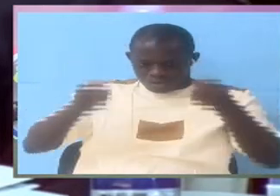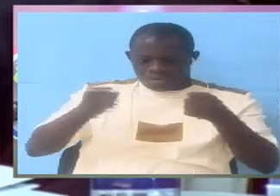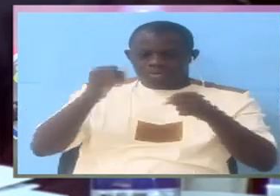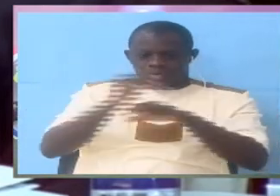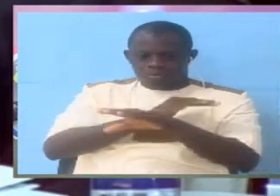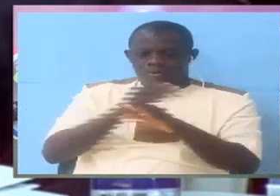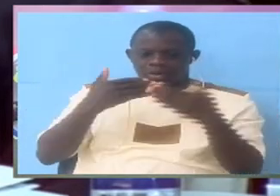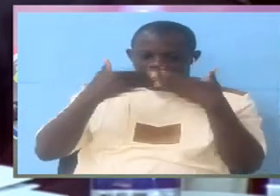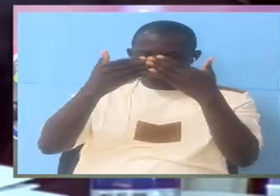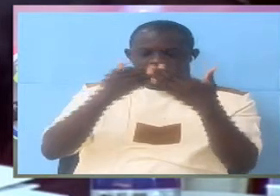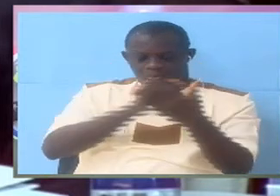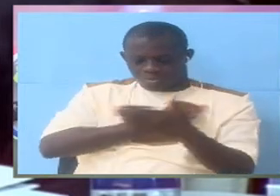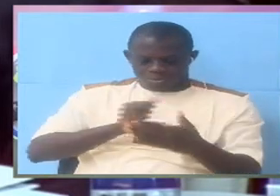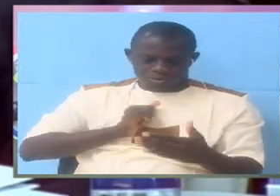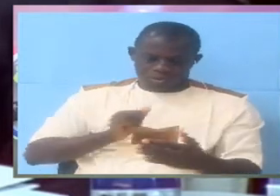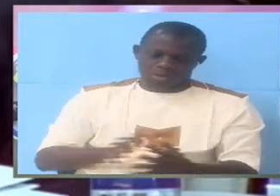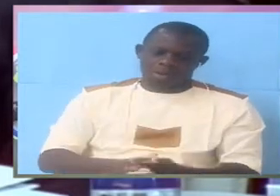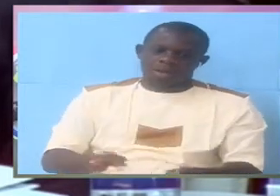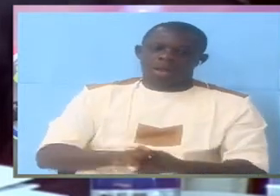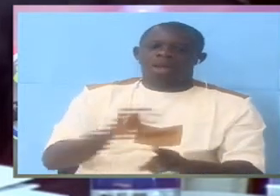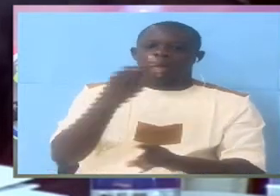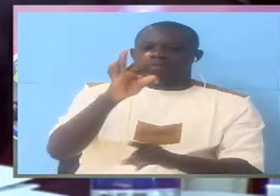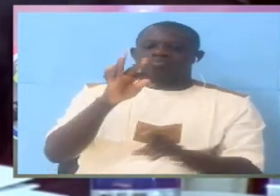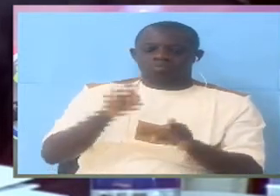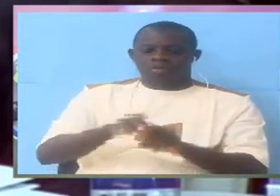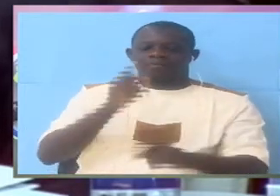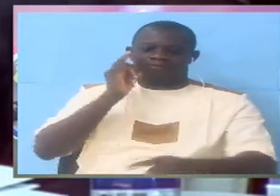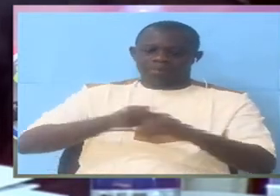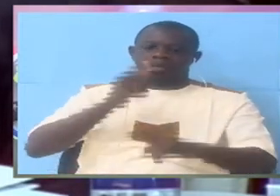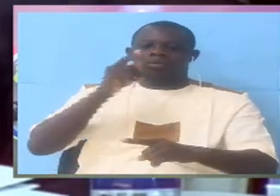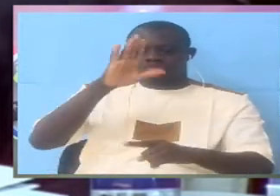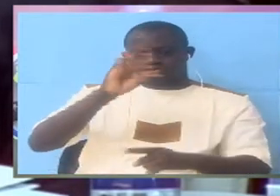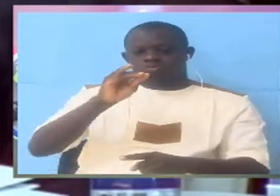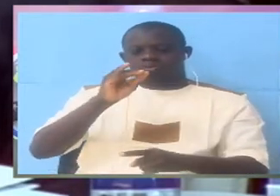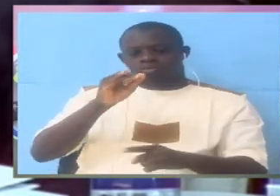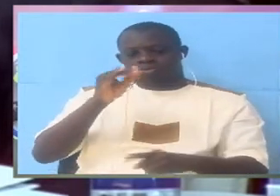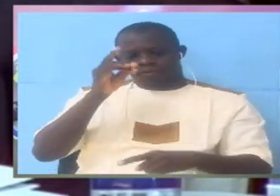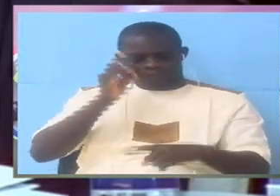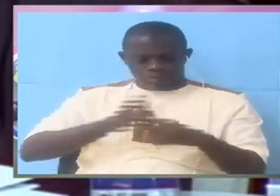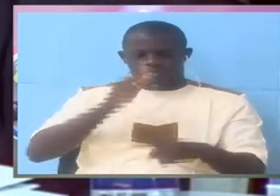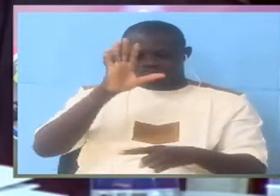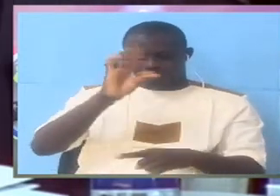1995, so if you can go through it quickly.